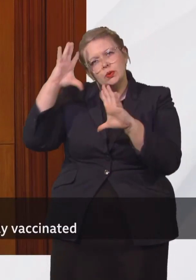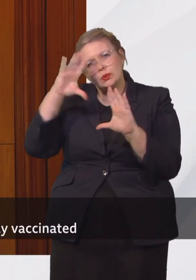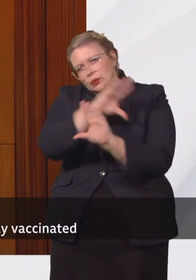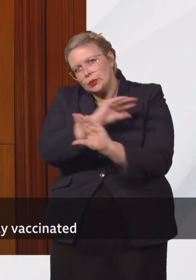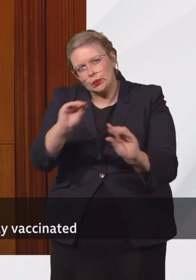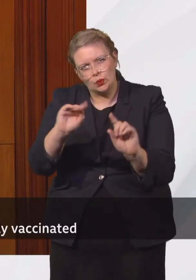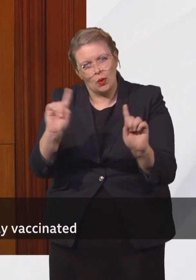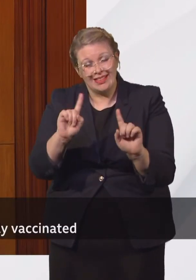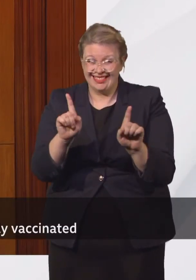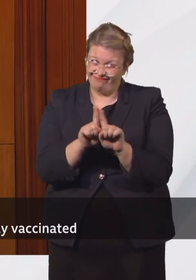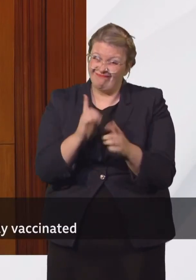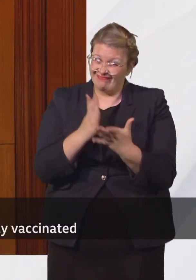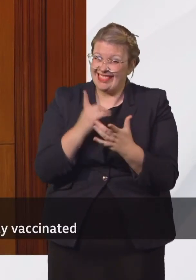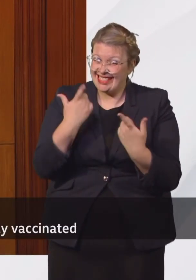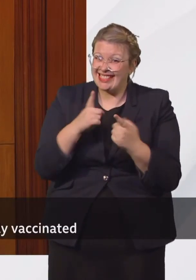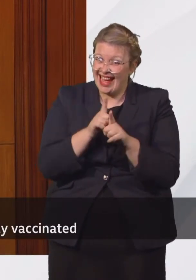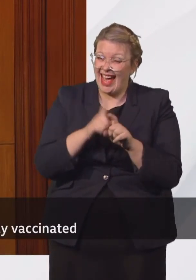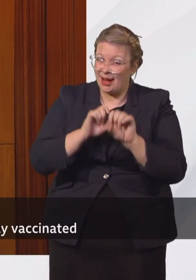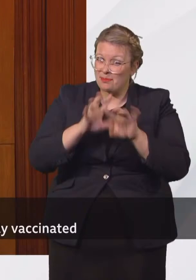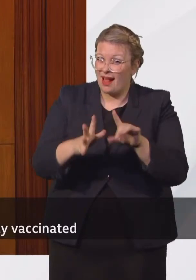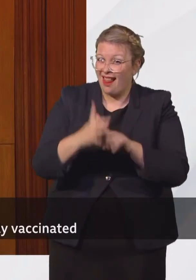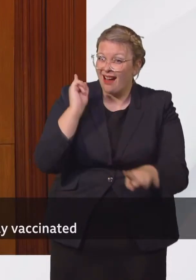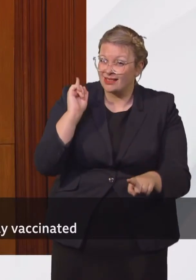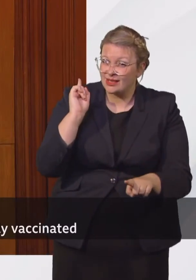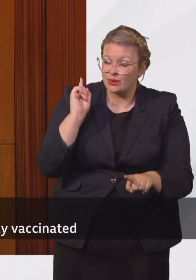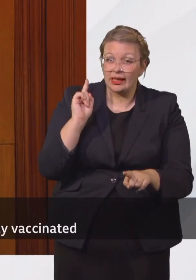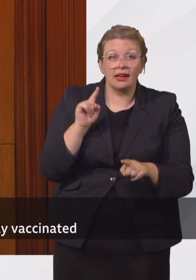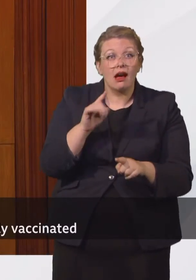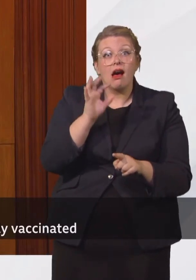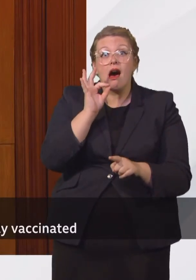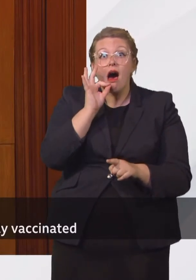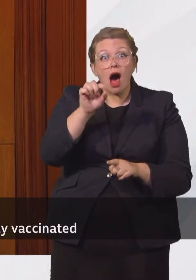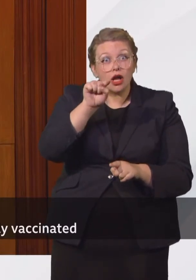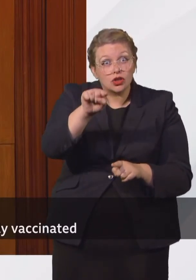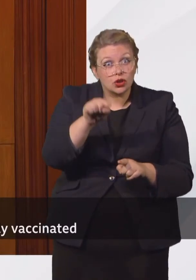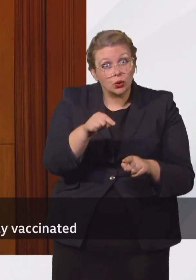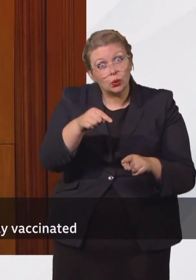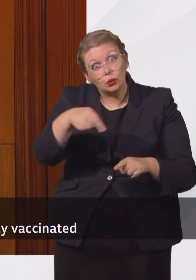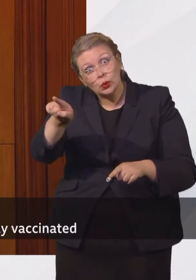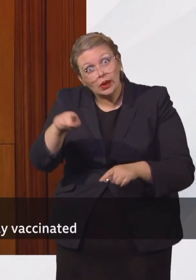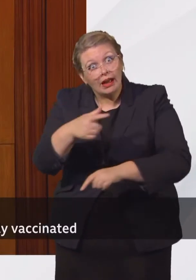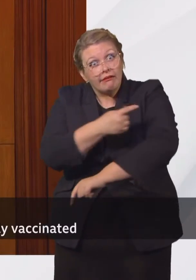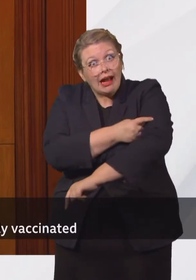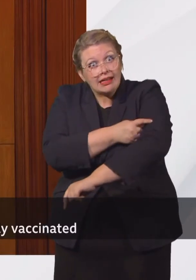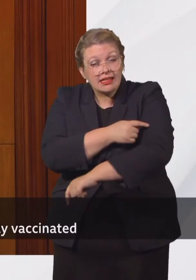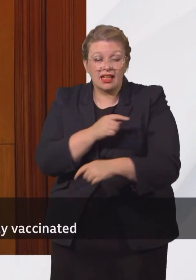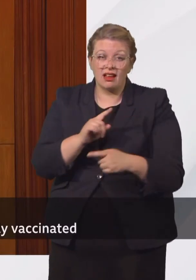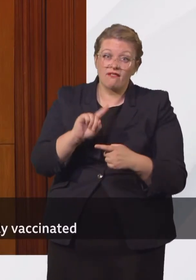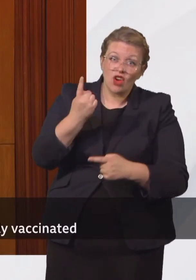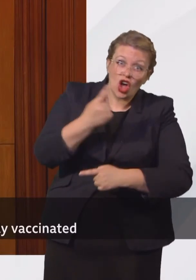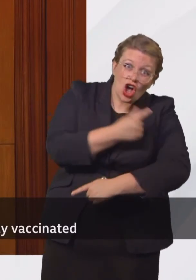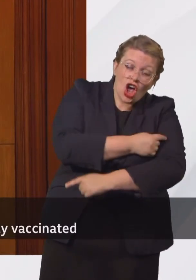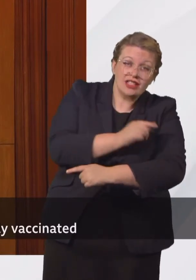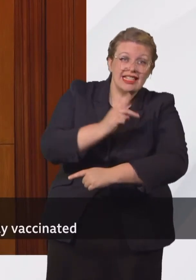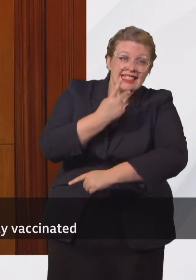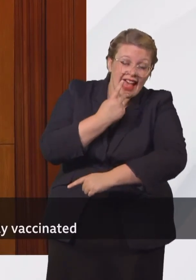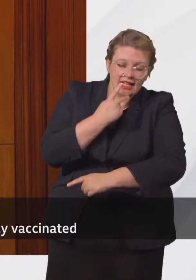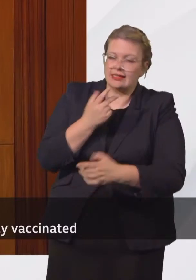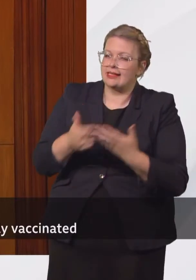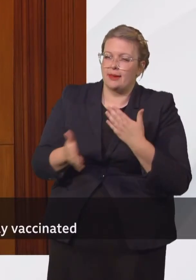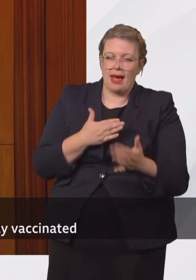same as last week. If you're invited to get a vaccine, whether it's your first or second dose, please come